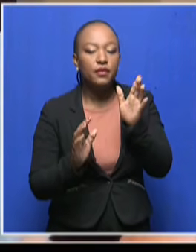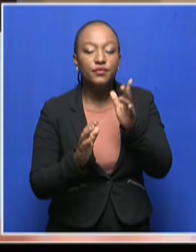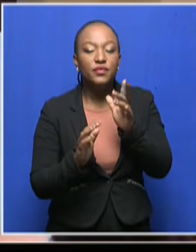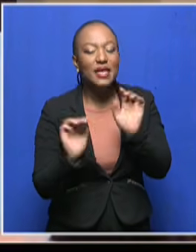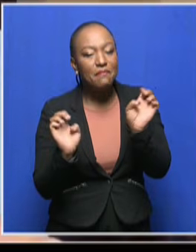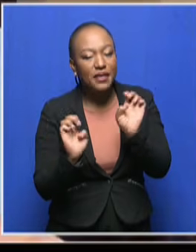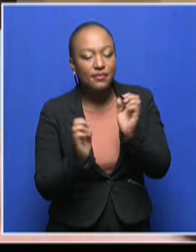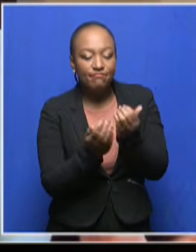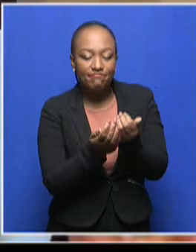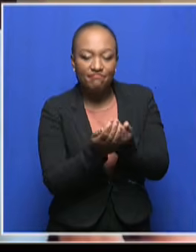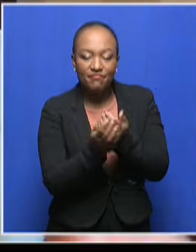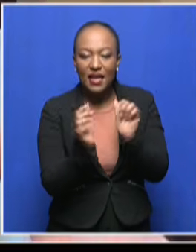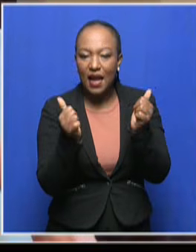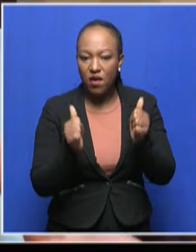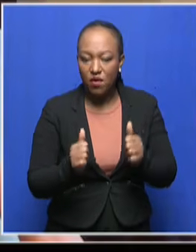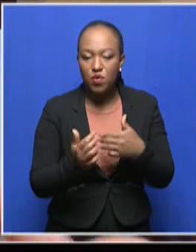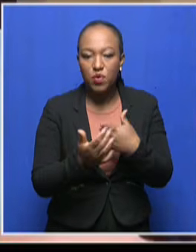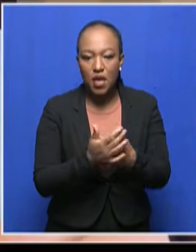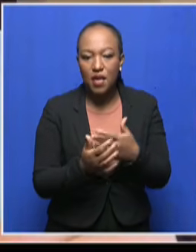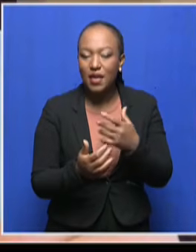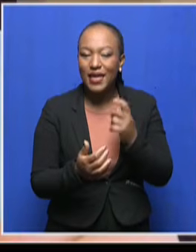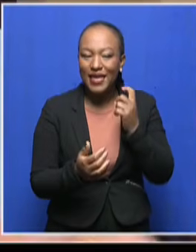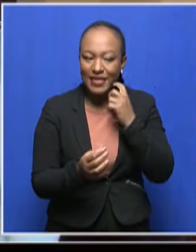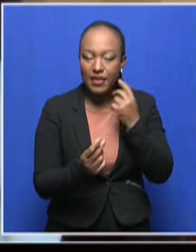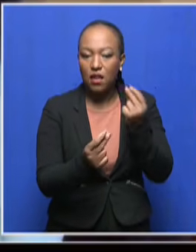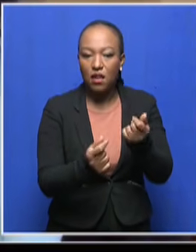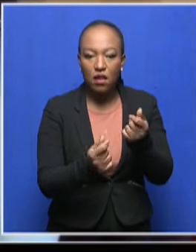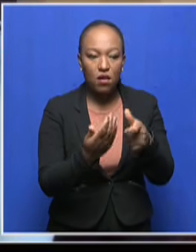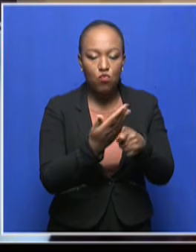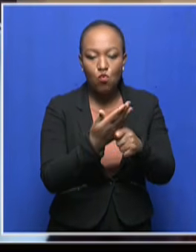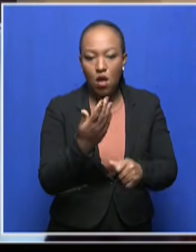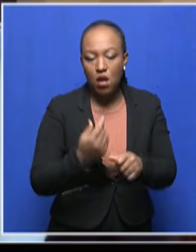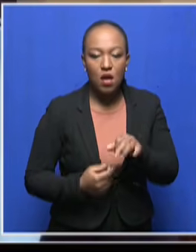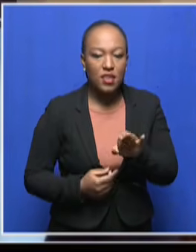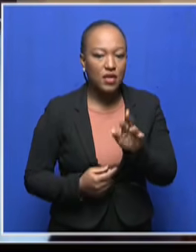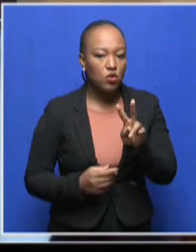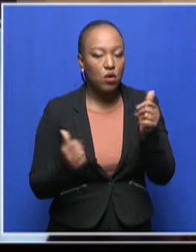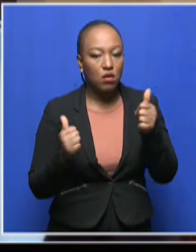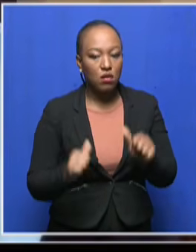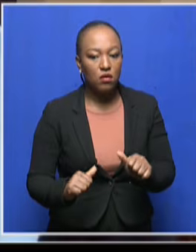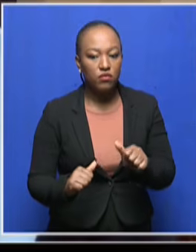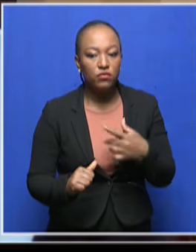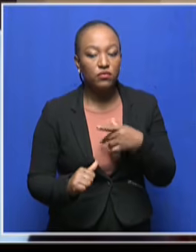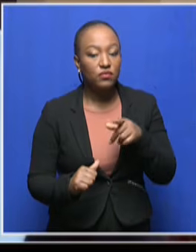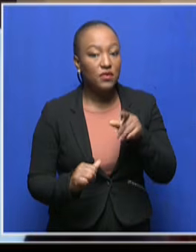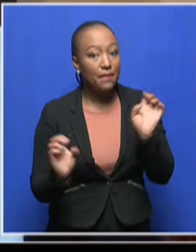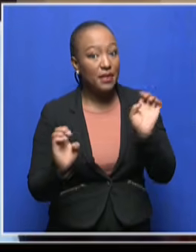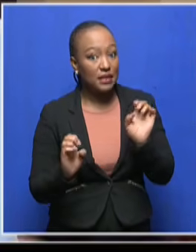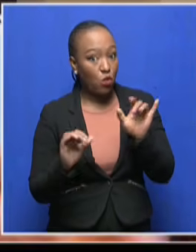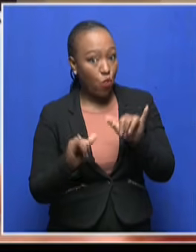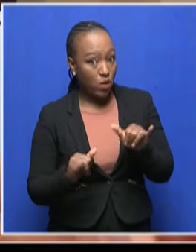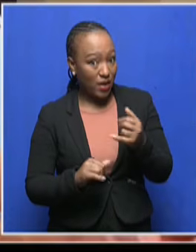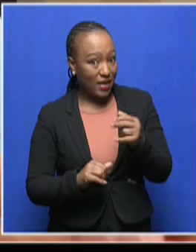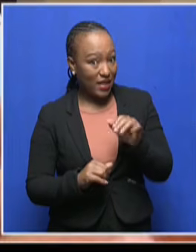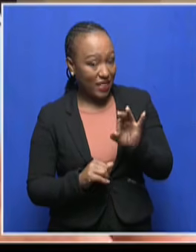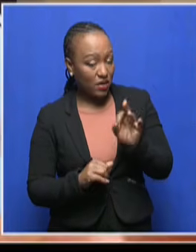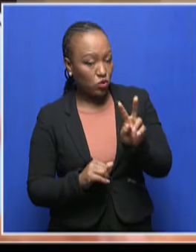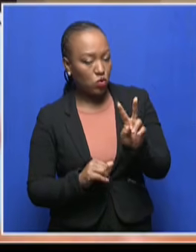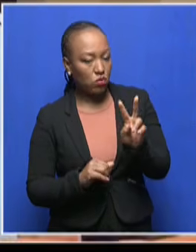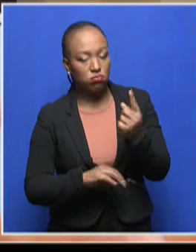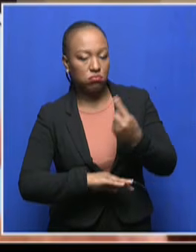emergency savings account, something that you can get hold of very quickly, because, not a 32-day account. I've never seen an emergency wait 32 days, but something